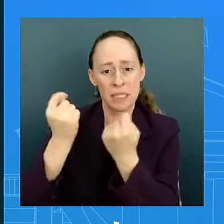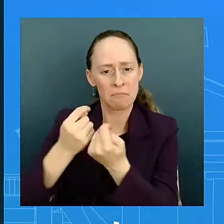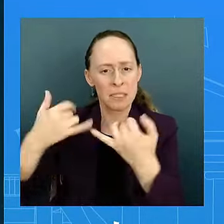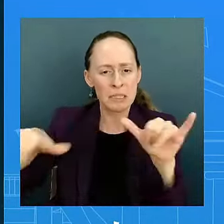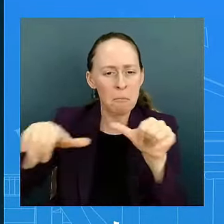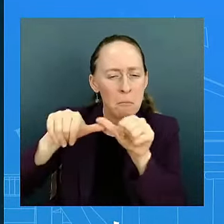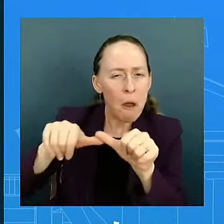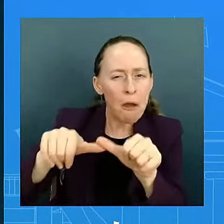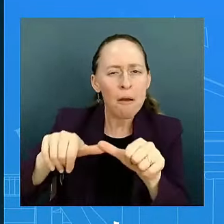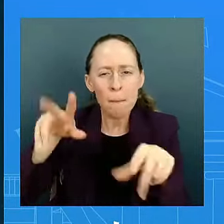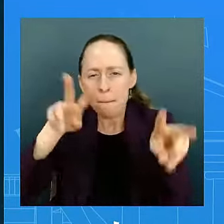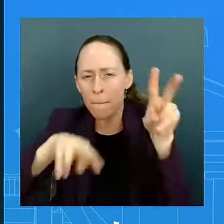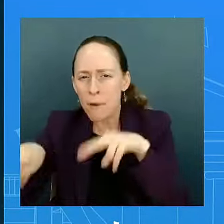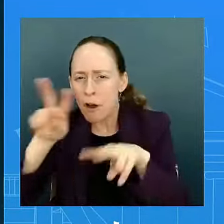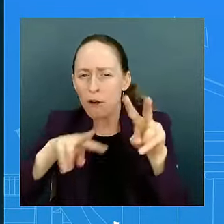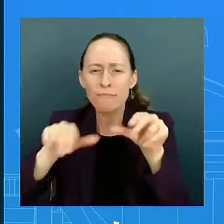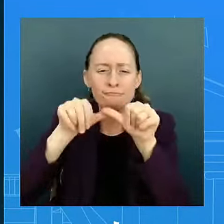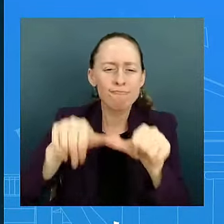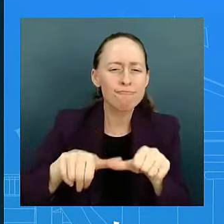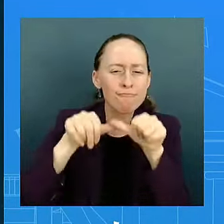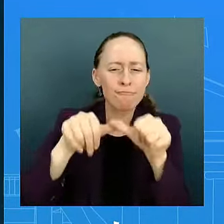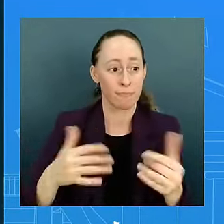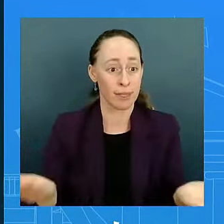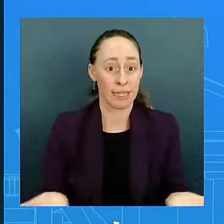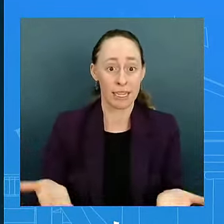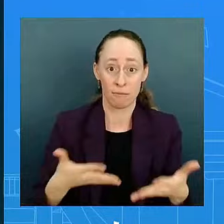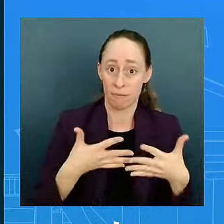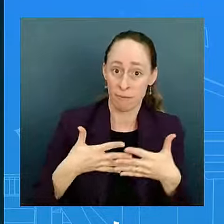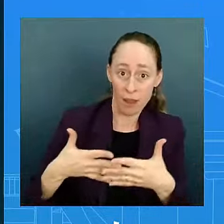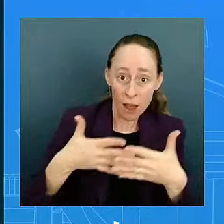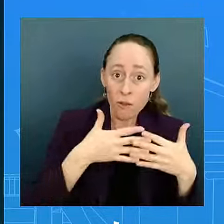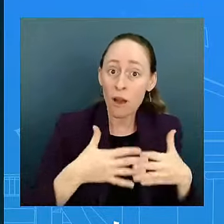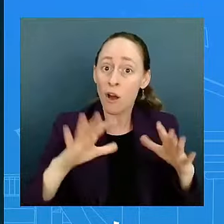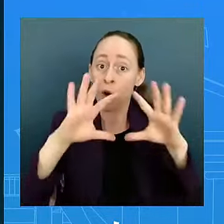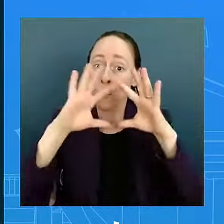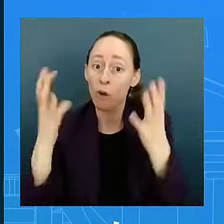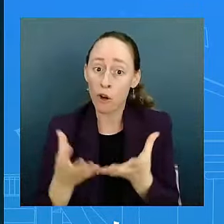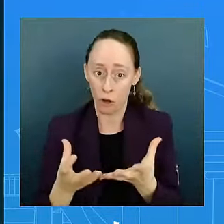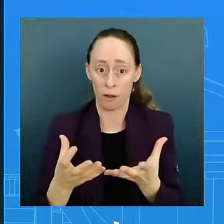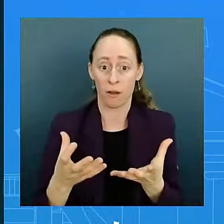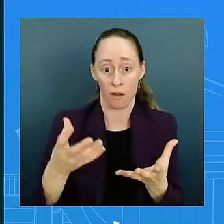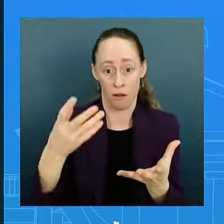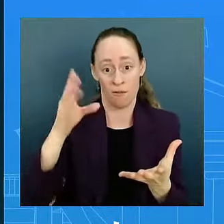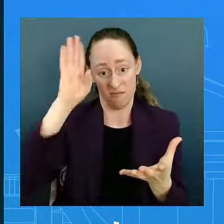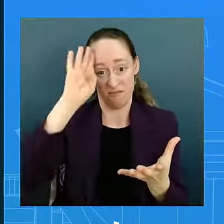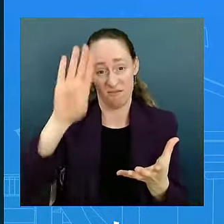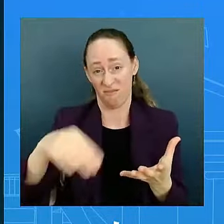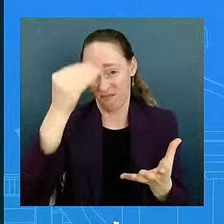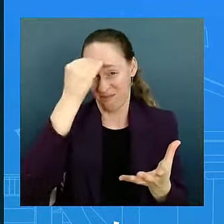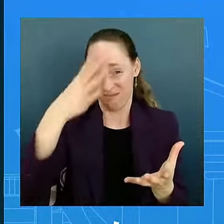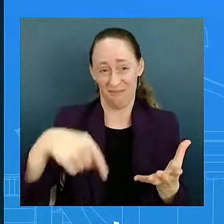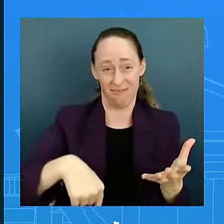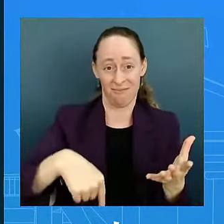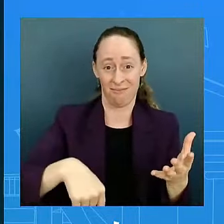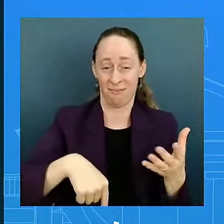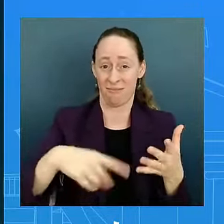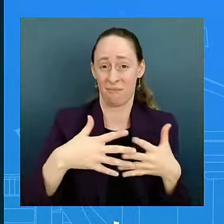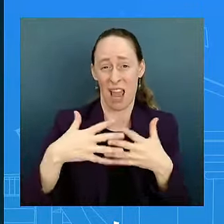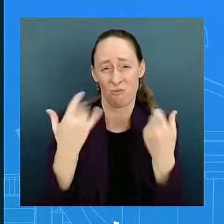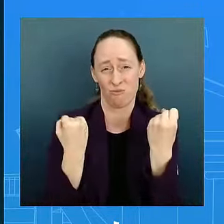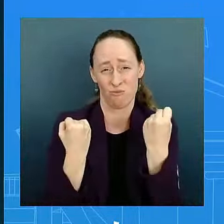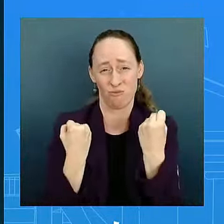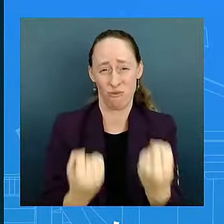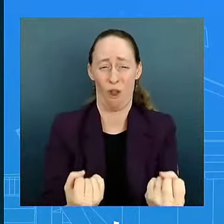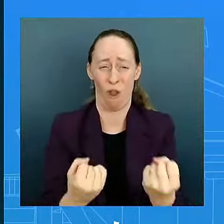do. We believe the U.S. economy remains resilient, and with strong growth, investment, consumption, and